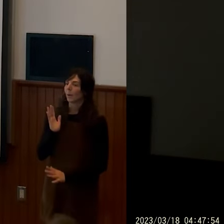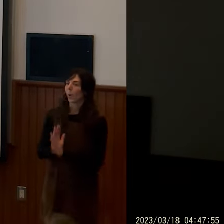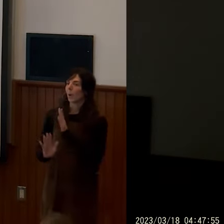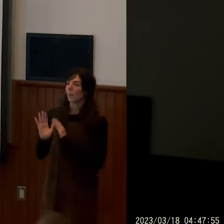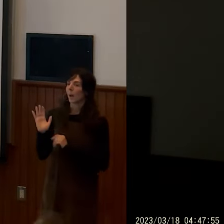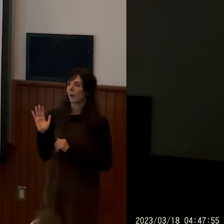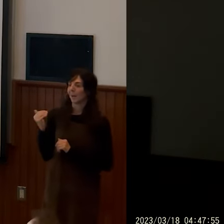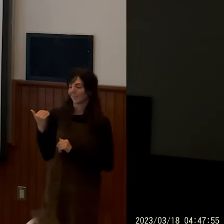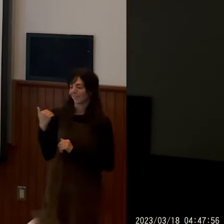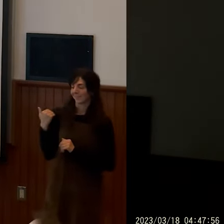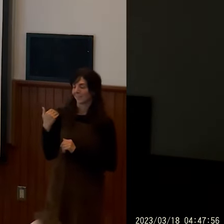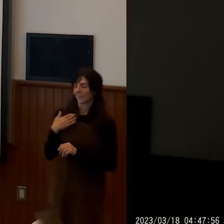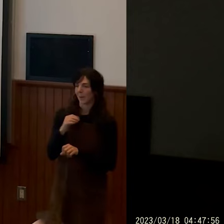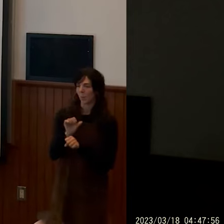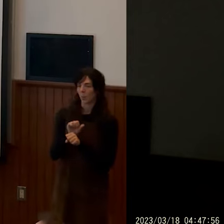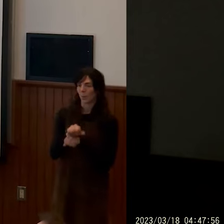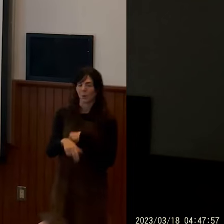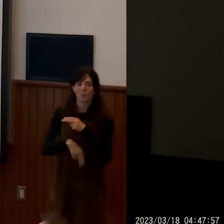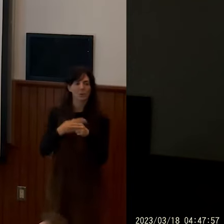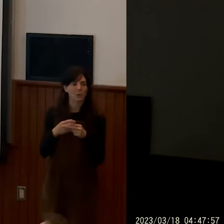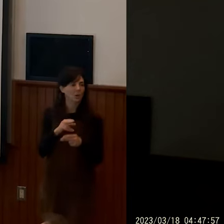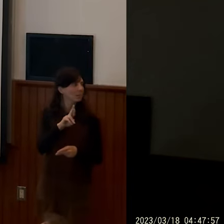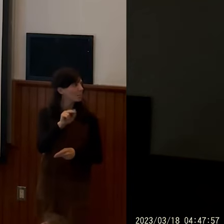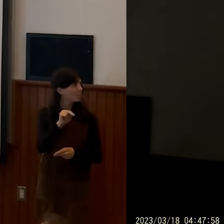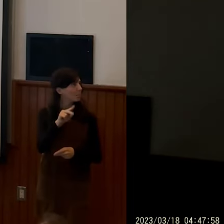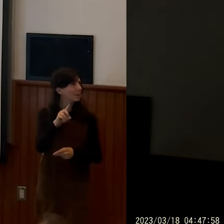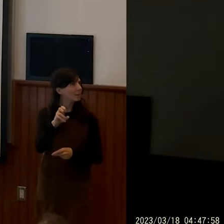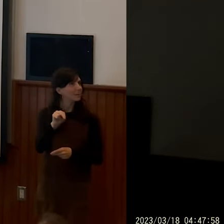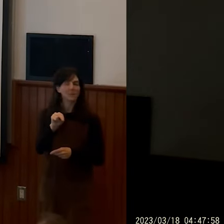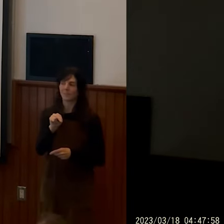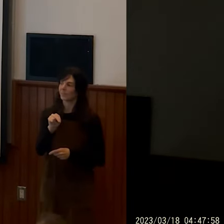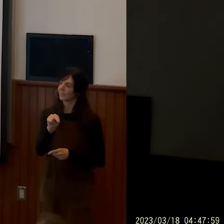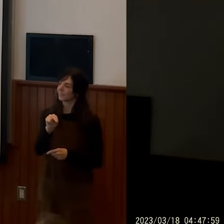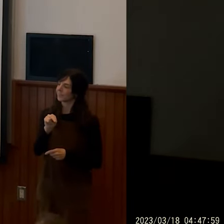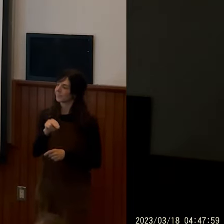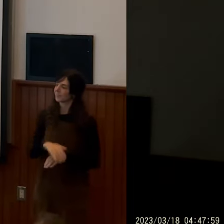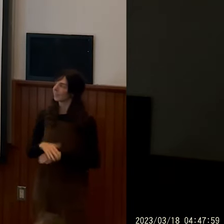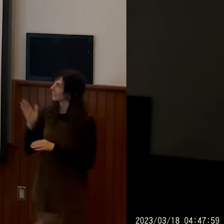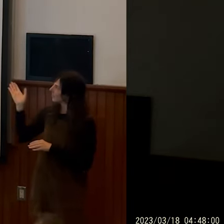work called Random. So this is work,